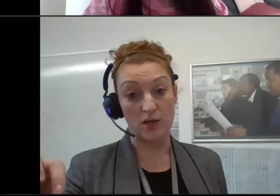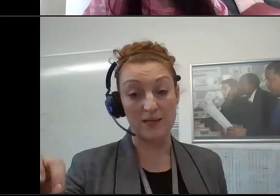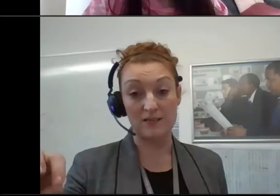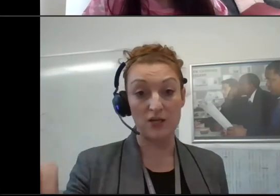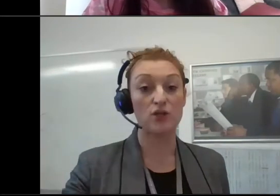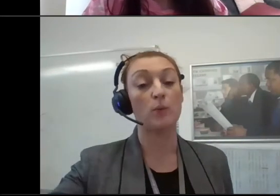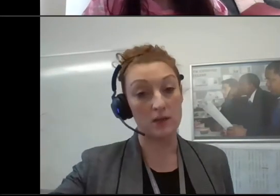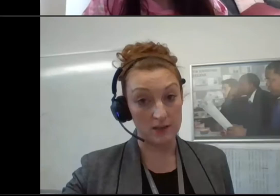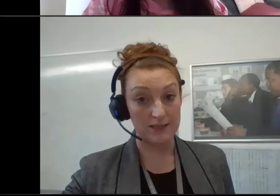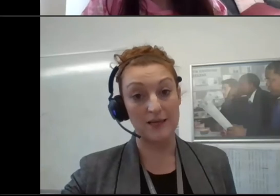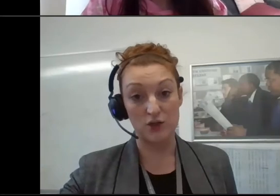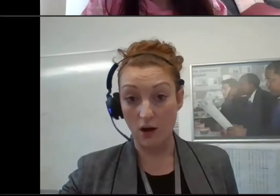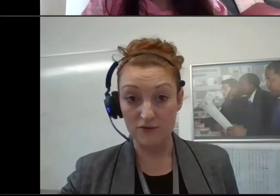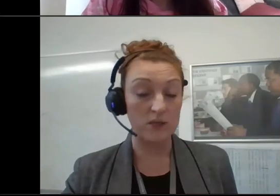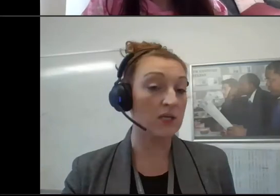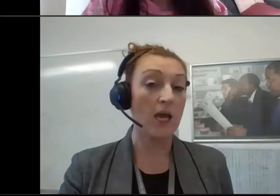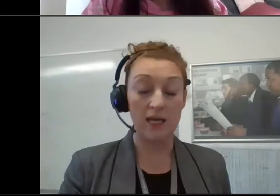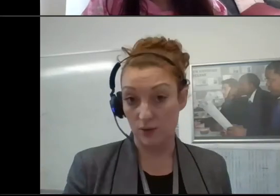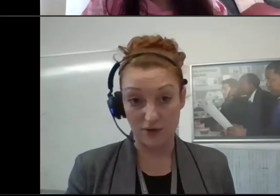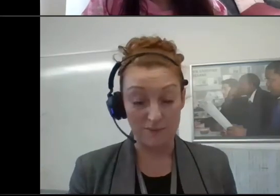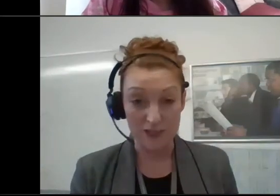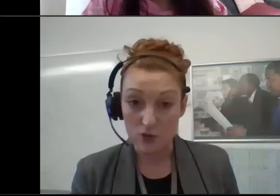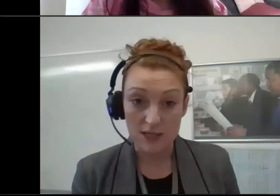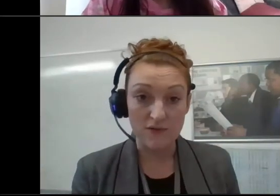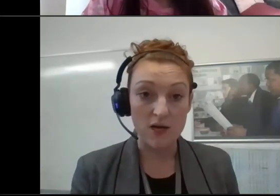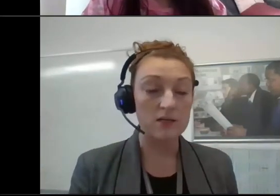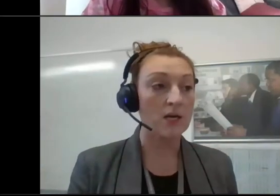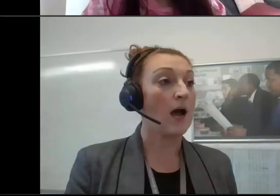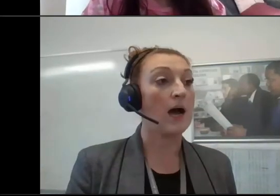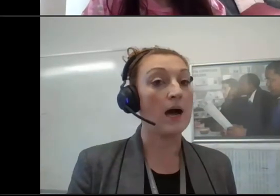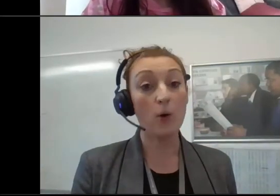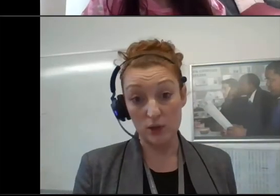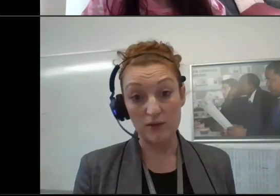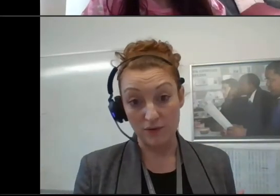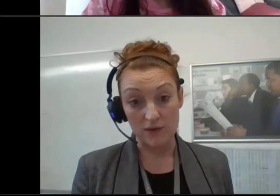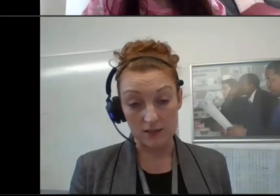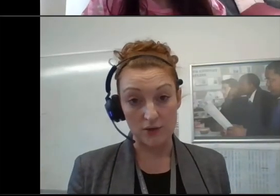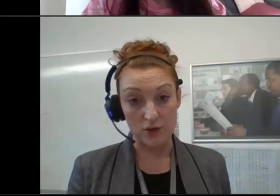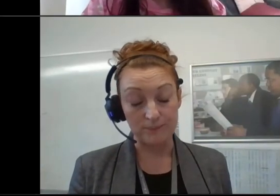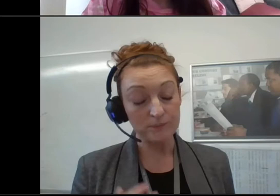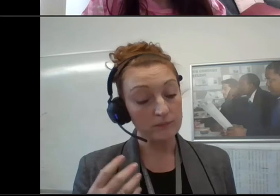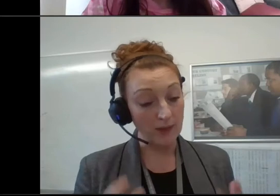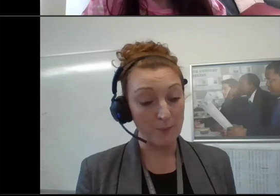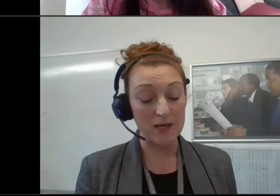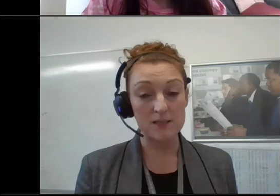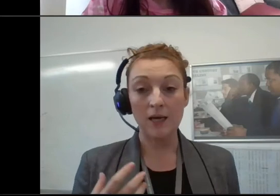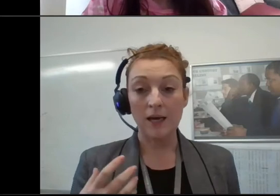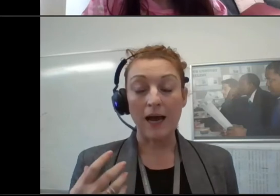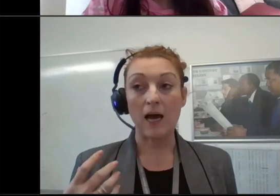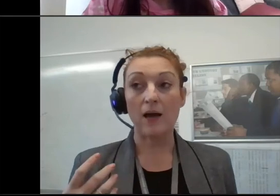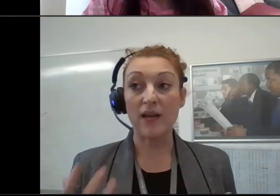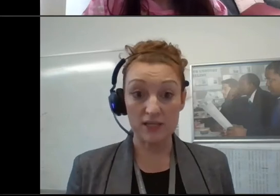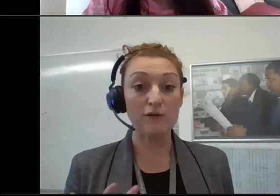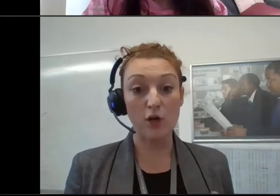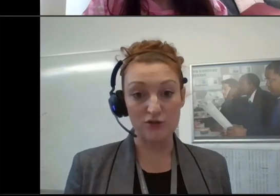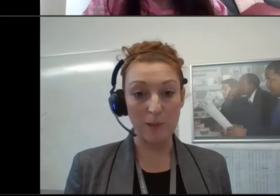some intervention, short-term intervention with another destination afterwards. It could involve managed transfers, or it could involve an exclusion.